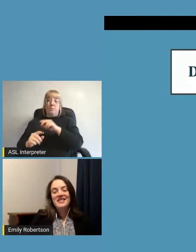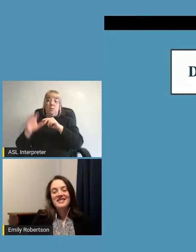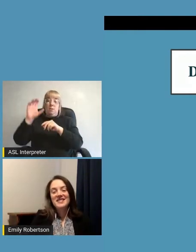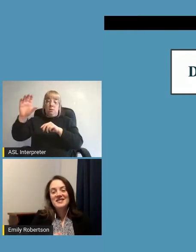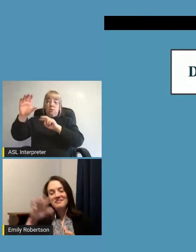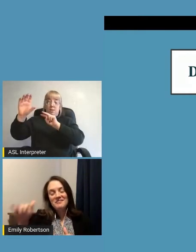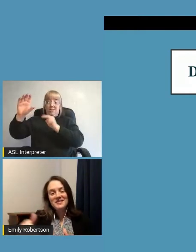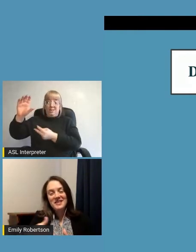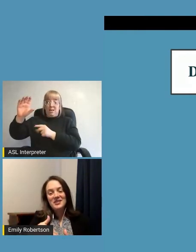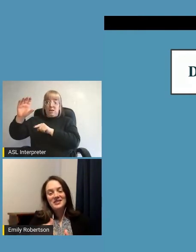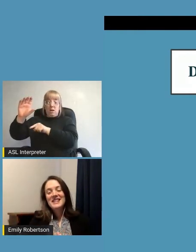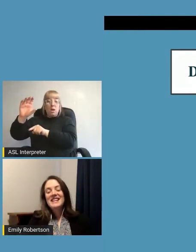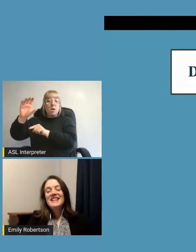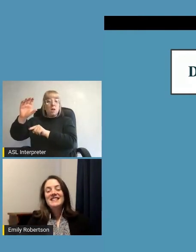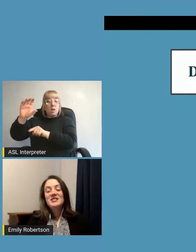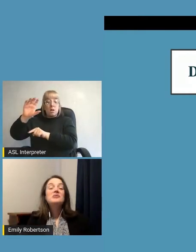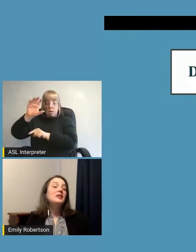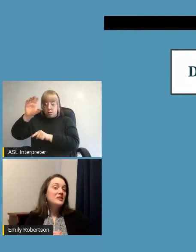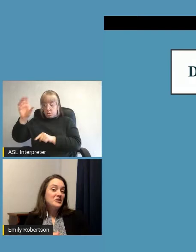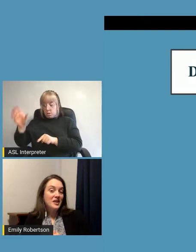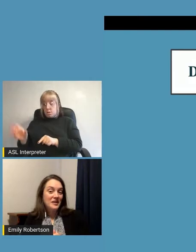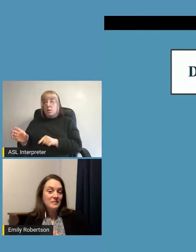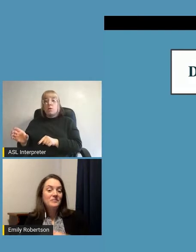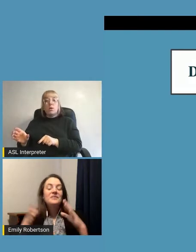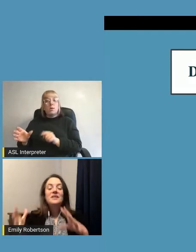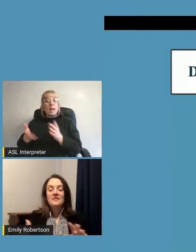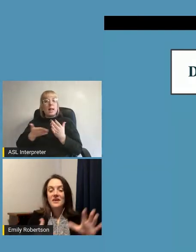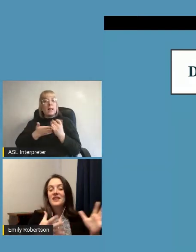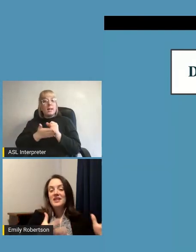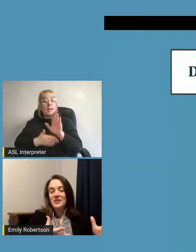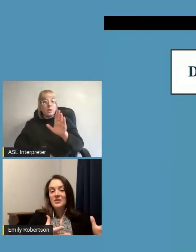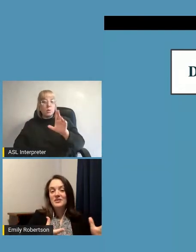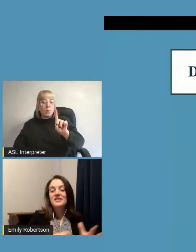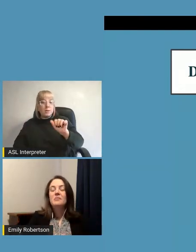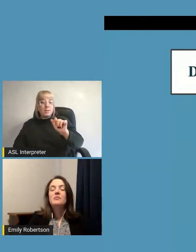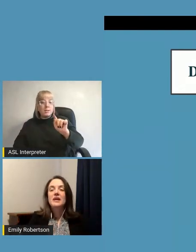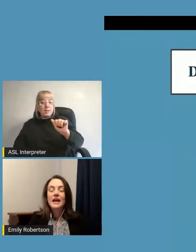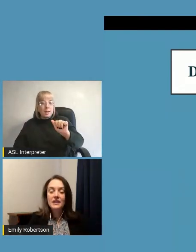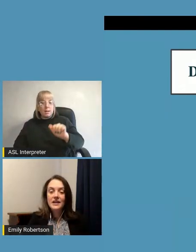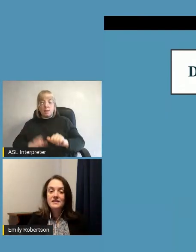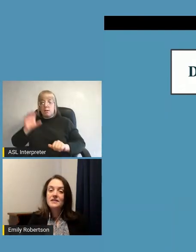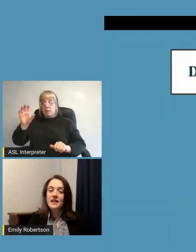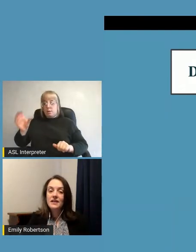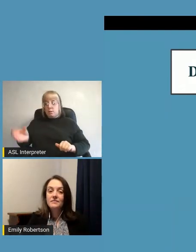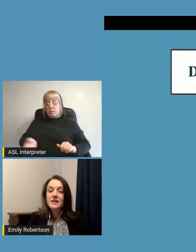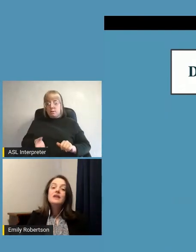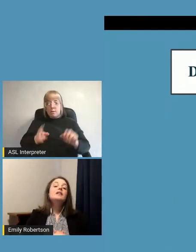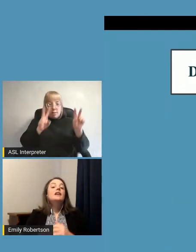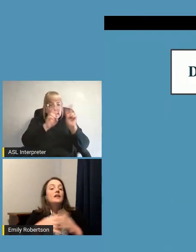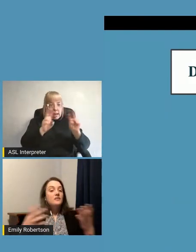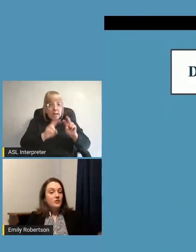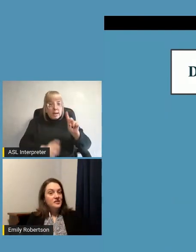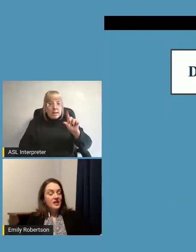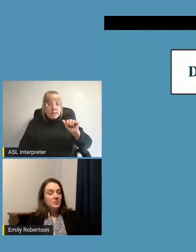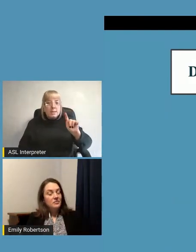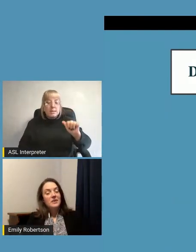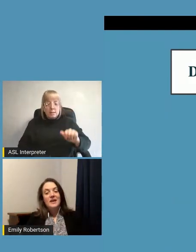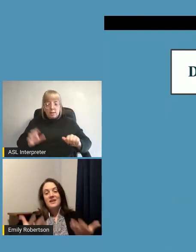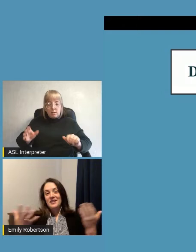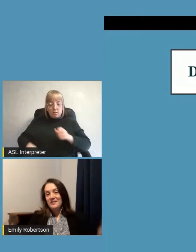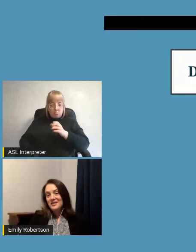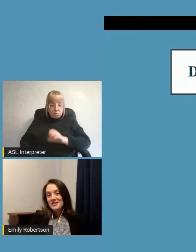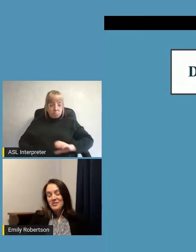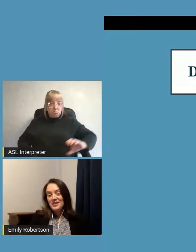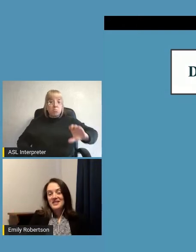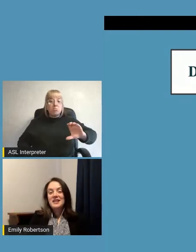this cycle is to collect your data. Finally, the third step would be analyzing the data. And the fourth step